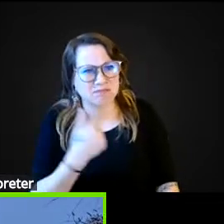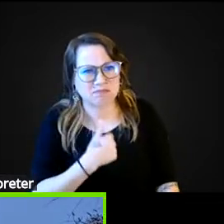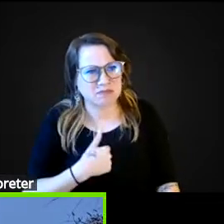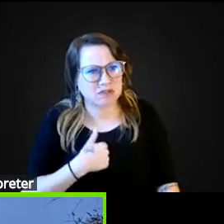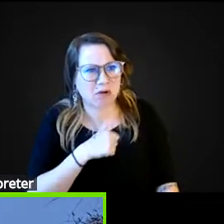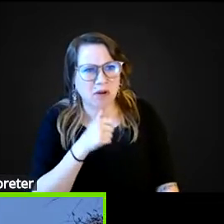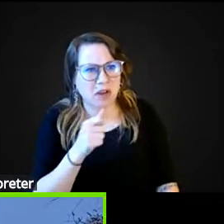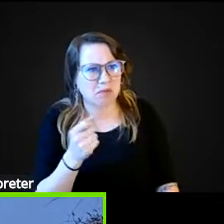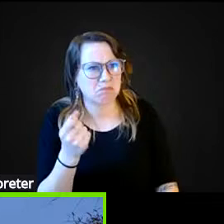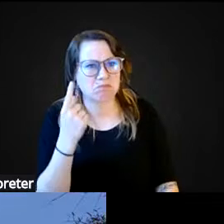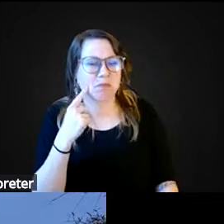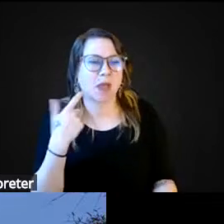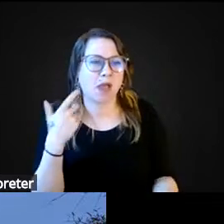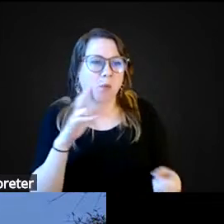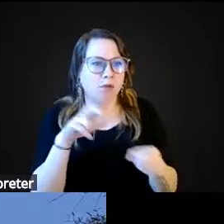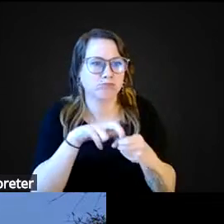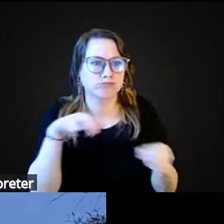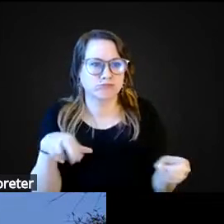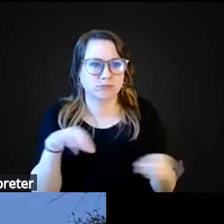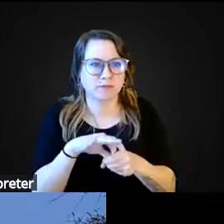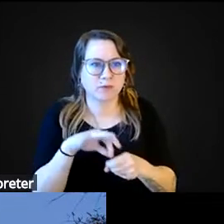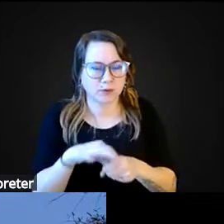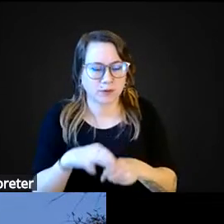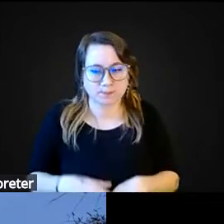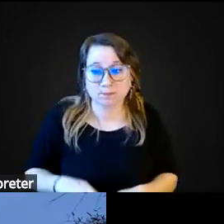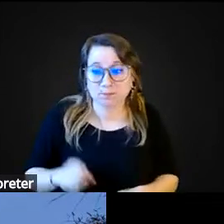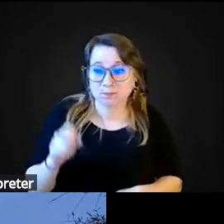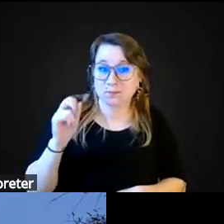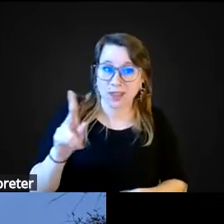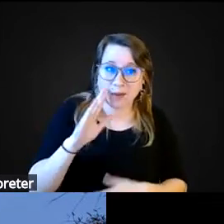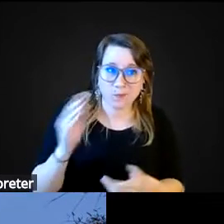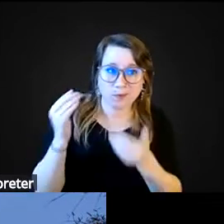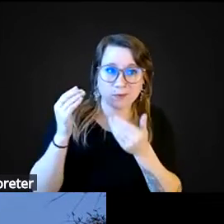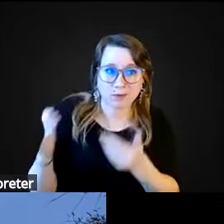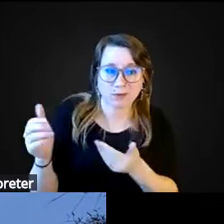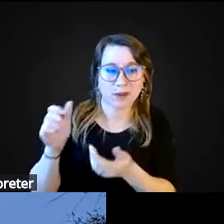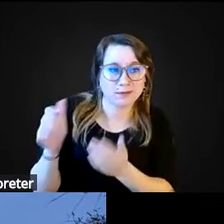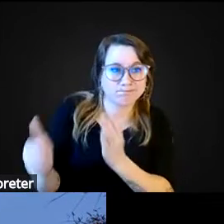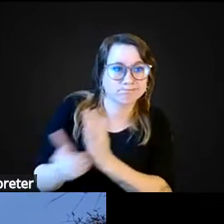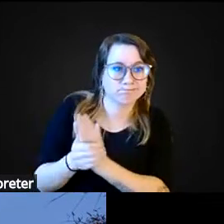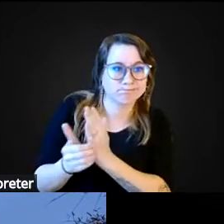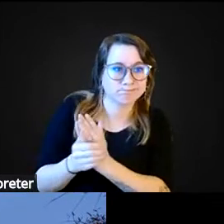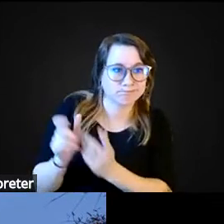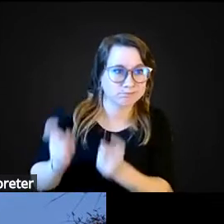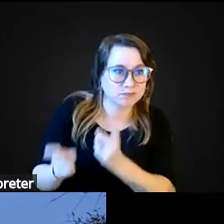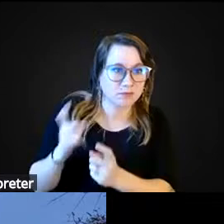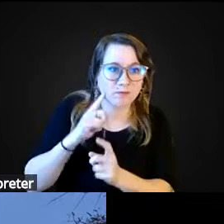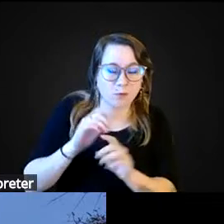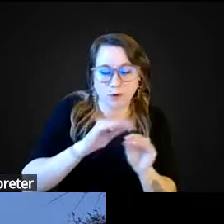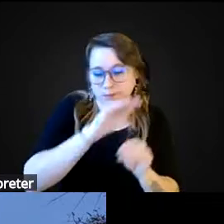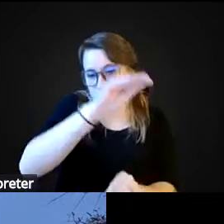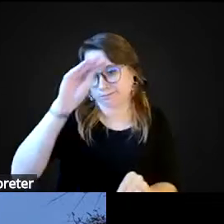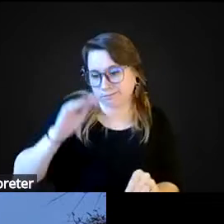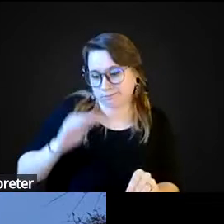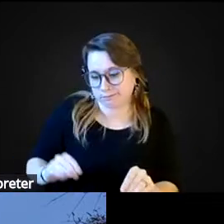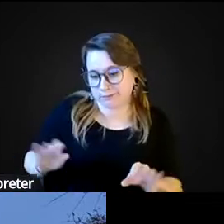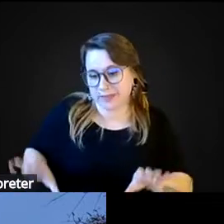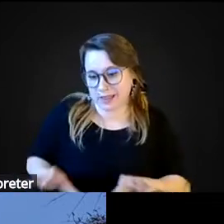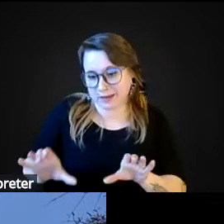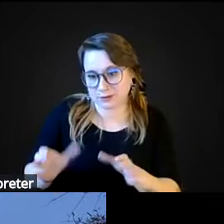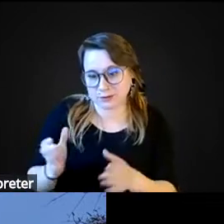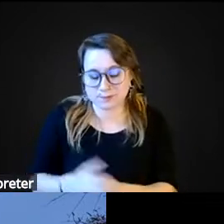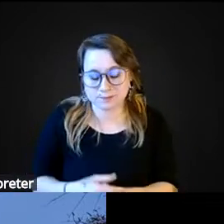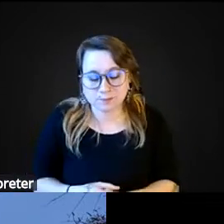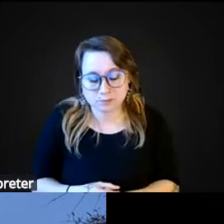abstain. okay. The ayes have it. We'll make that amendment to move that item as a voting action item. Any other changes